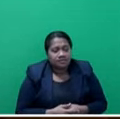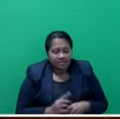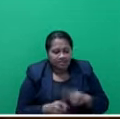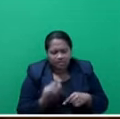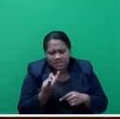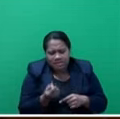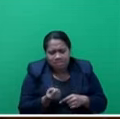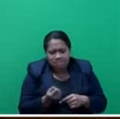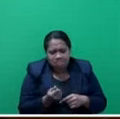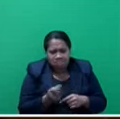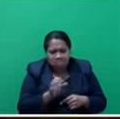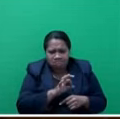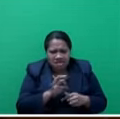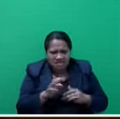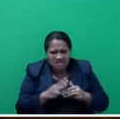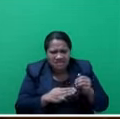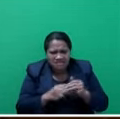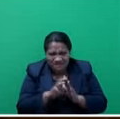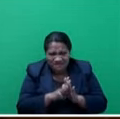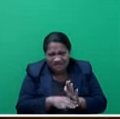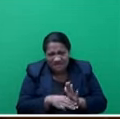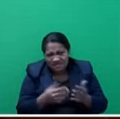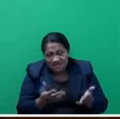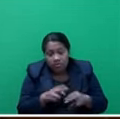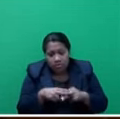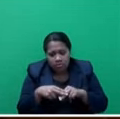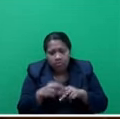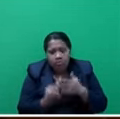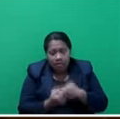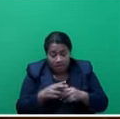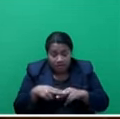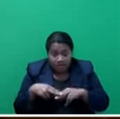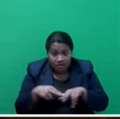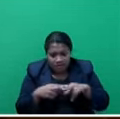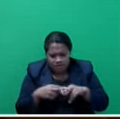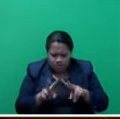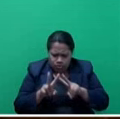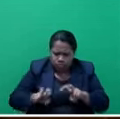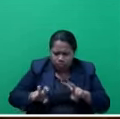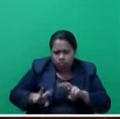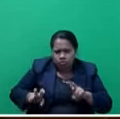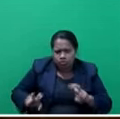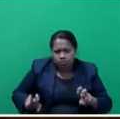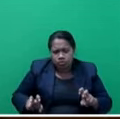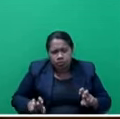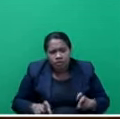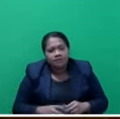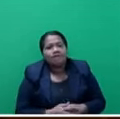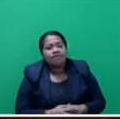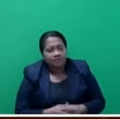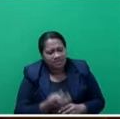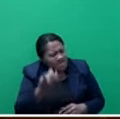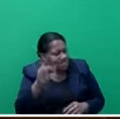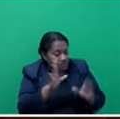mismanagement, Fiji strongly supported the Council's decision to have the allegations investigated by an independent